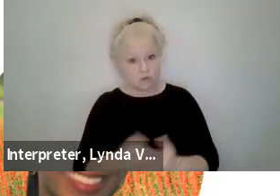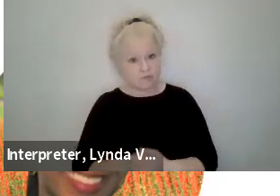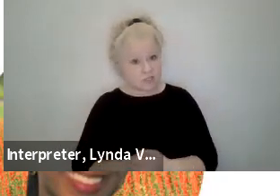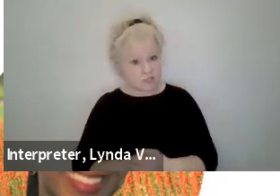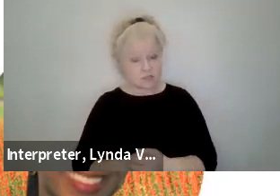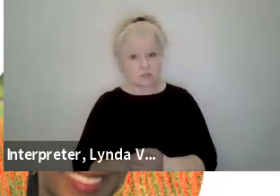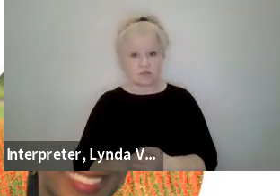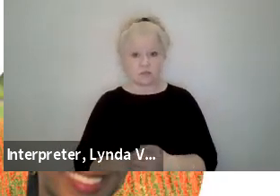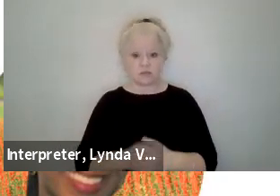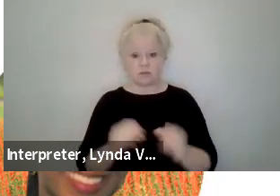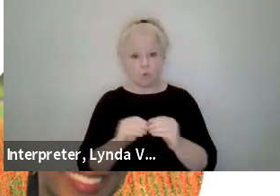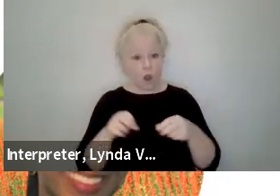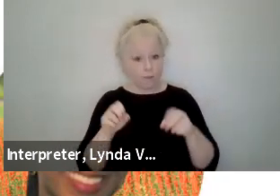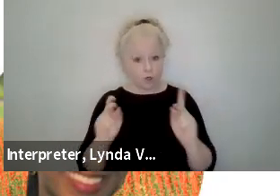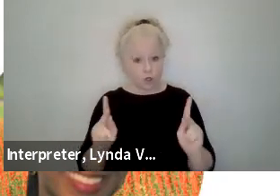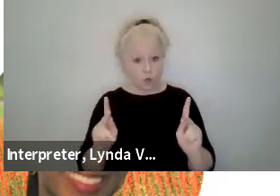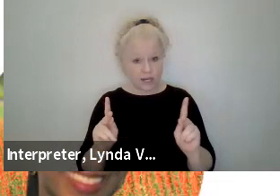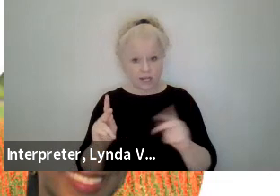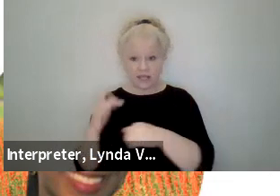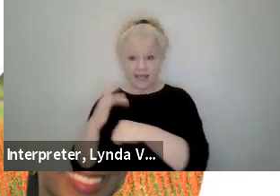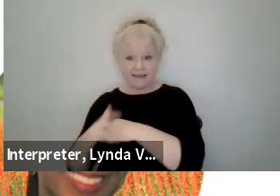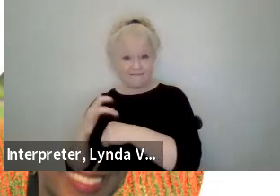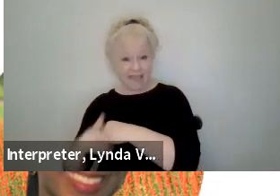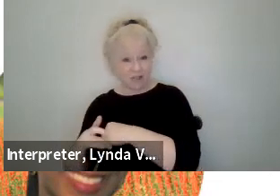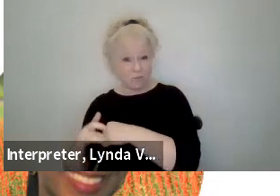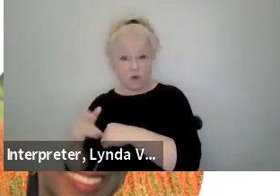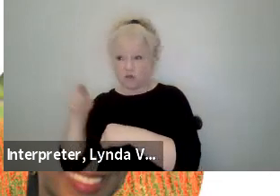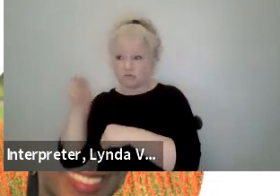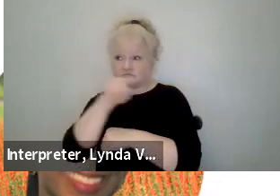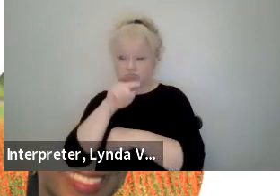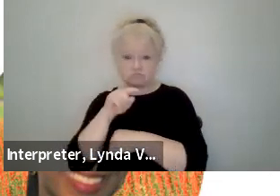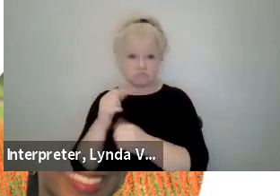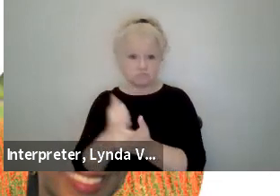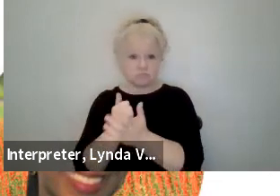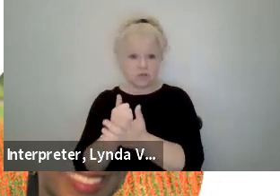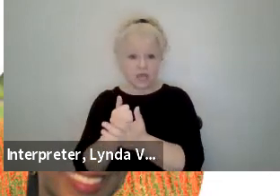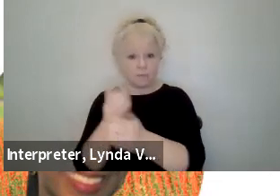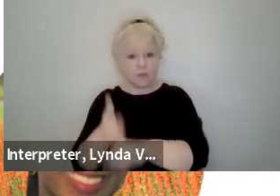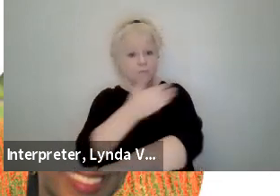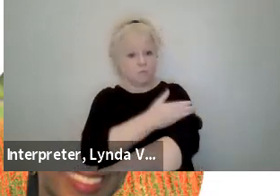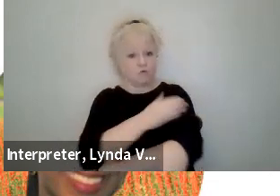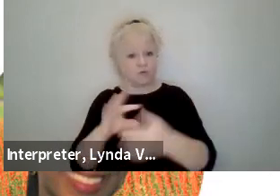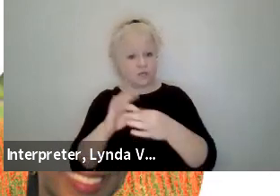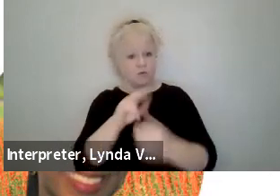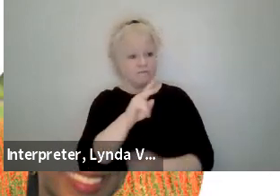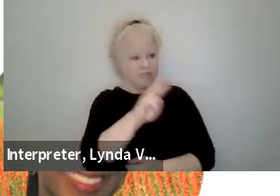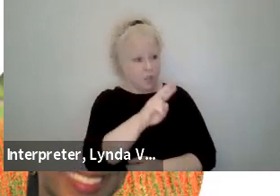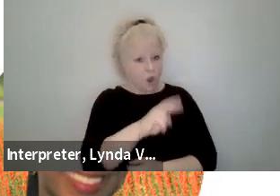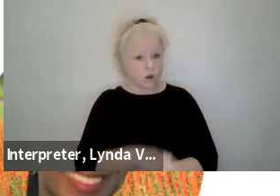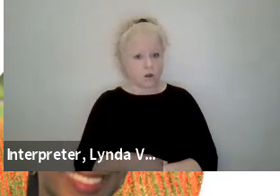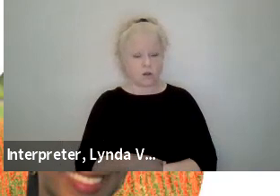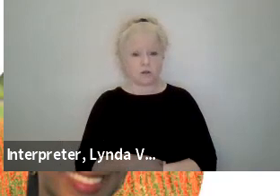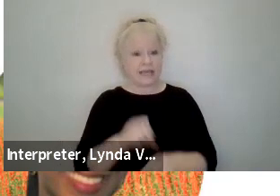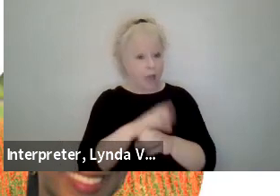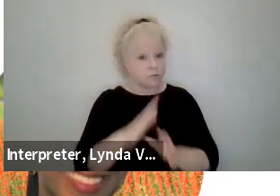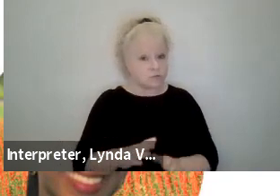much opportunities that are available to strengthen and enhance our relationship with vocational rehabilitation counselors